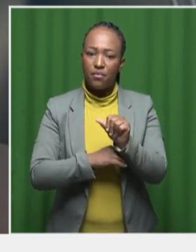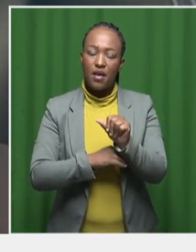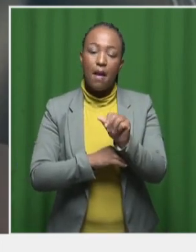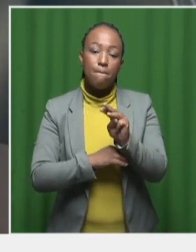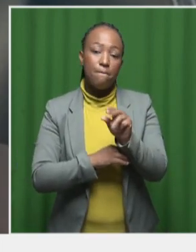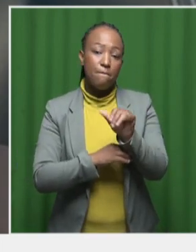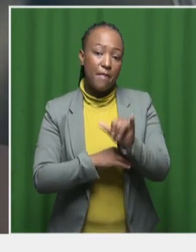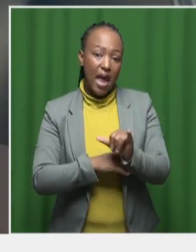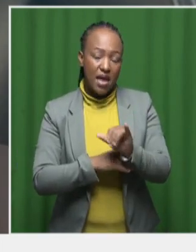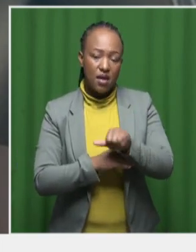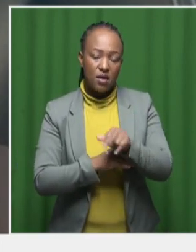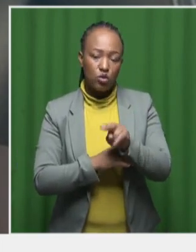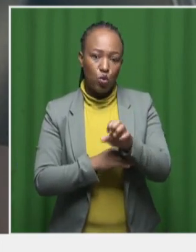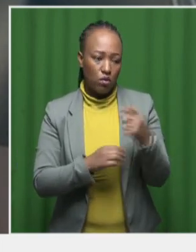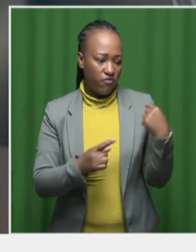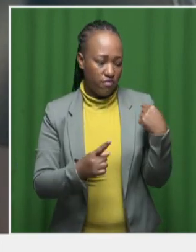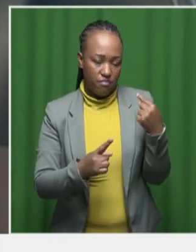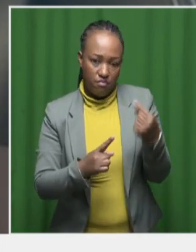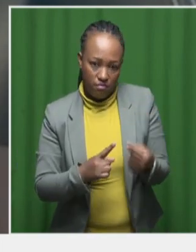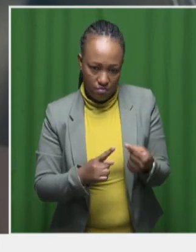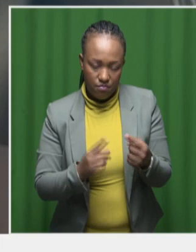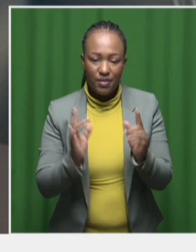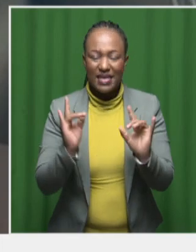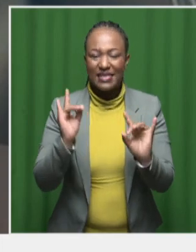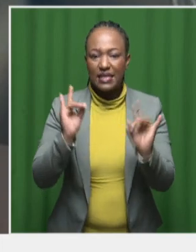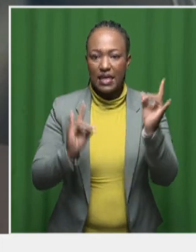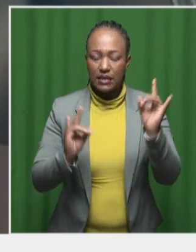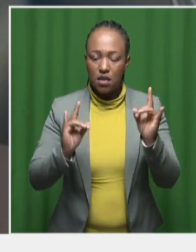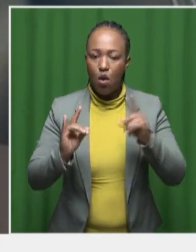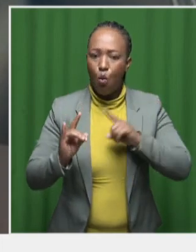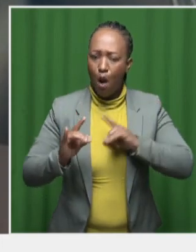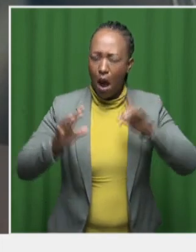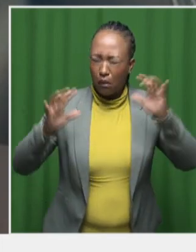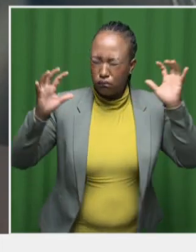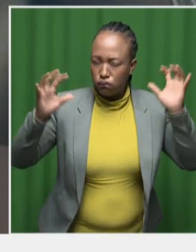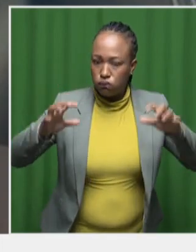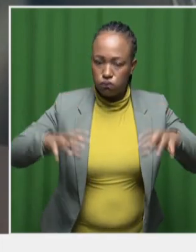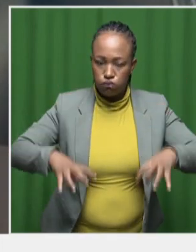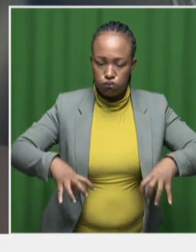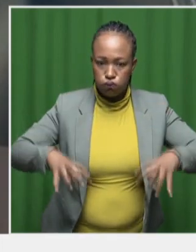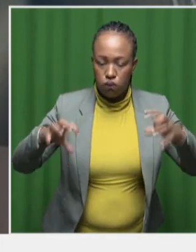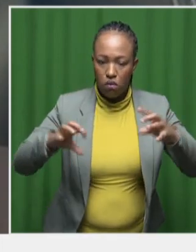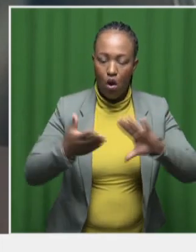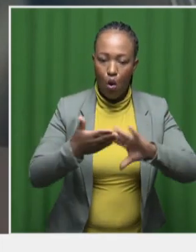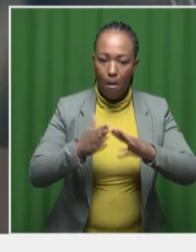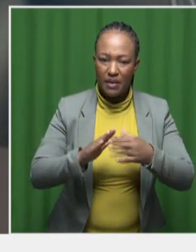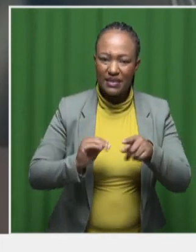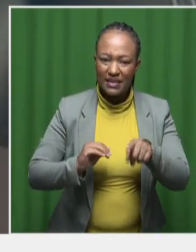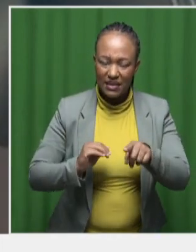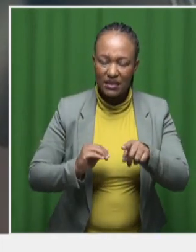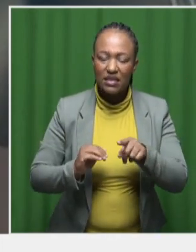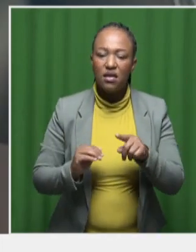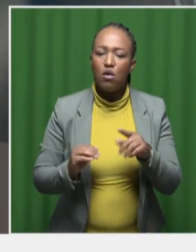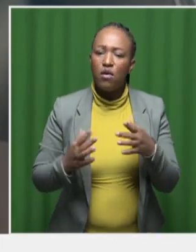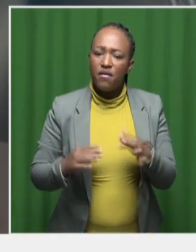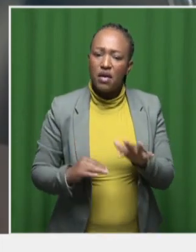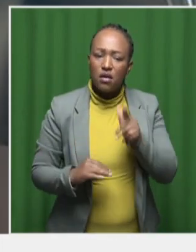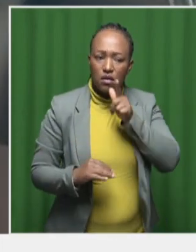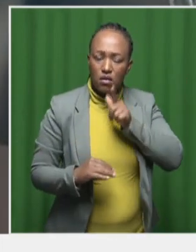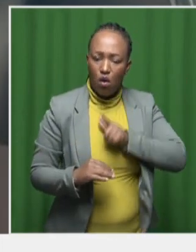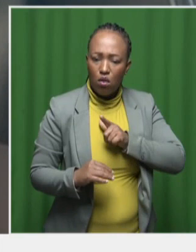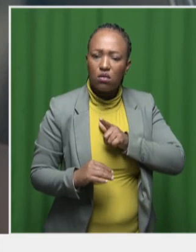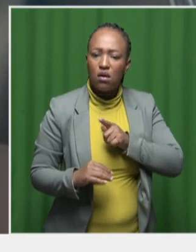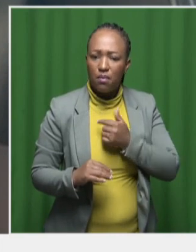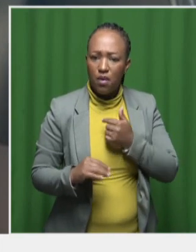looking at the journey which we have traversed as a city in restoring services to our communities, we are told by those who